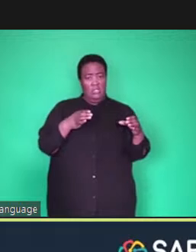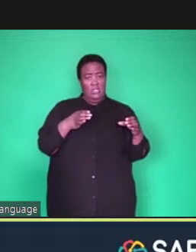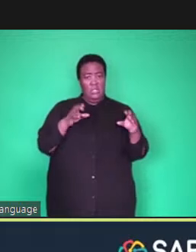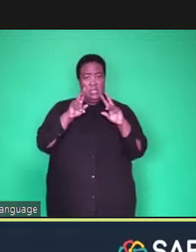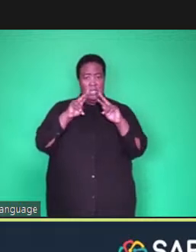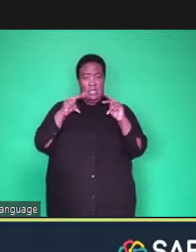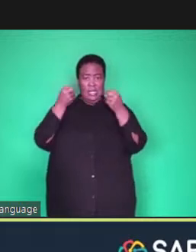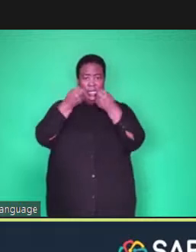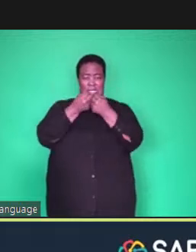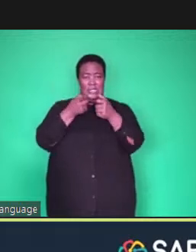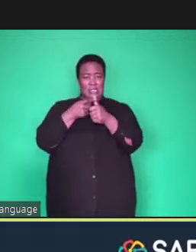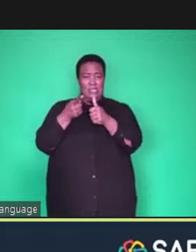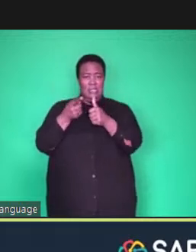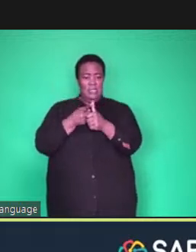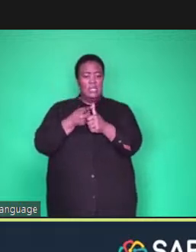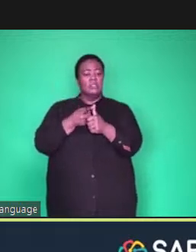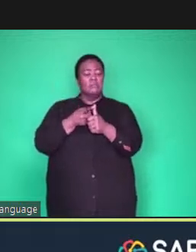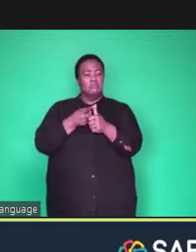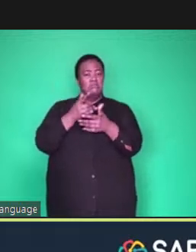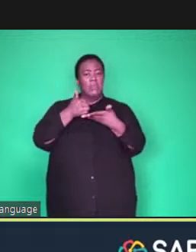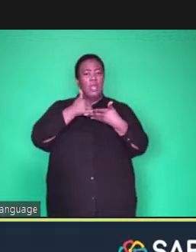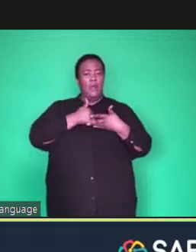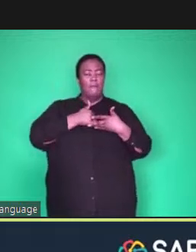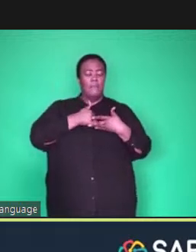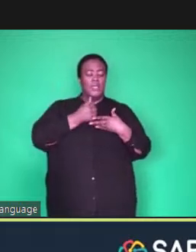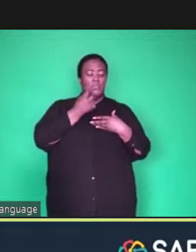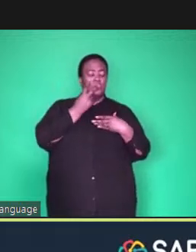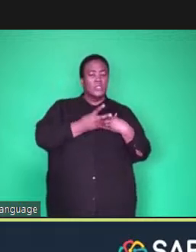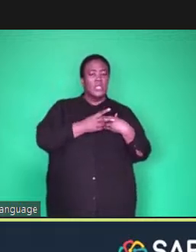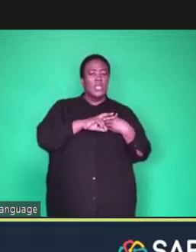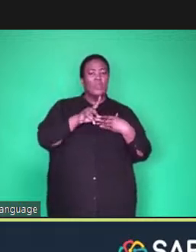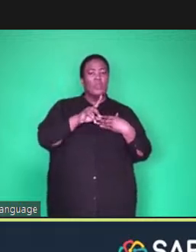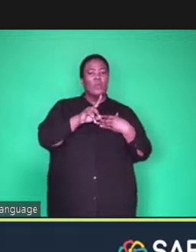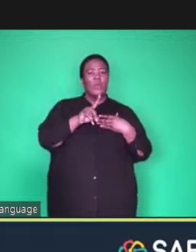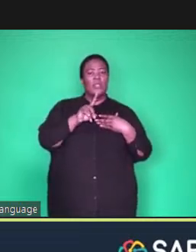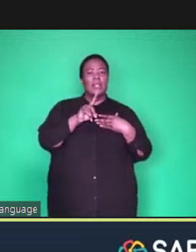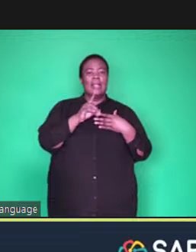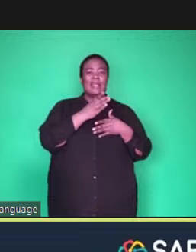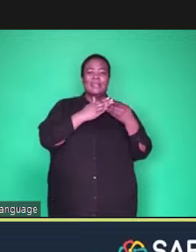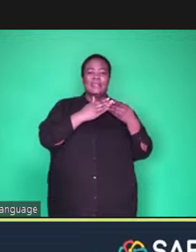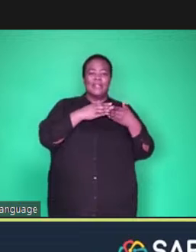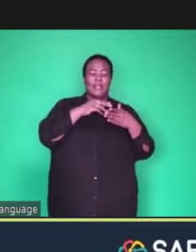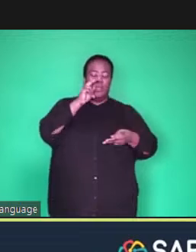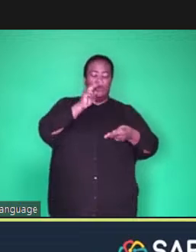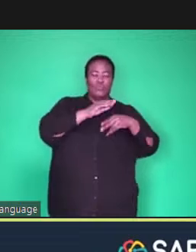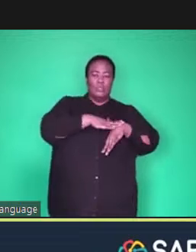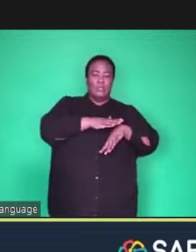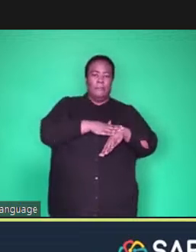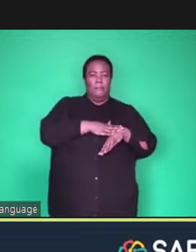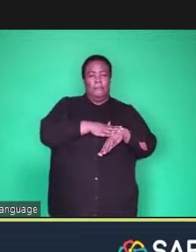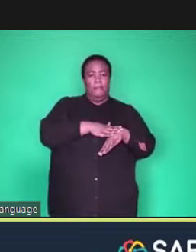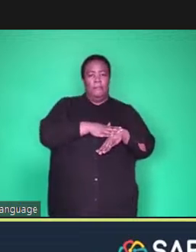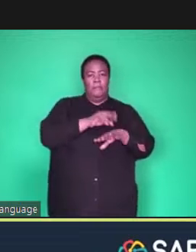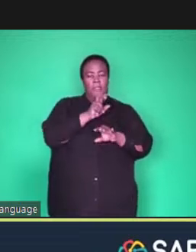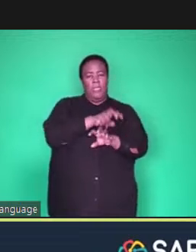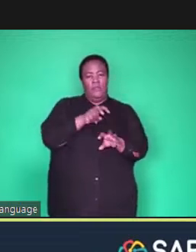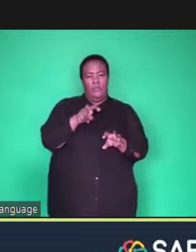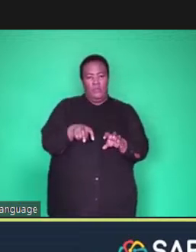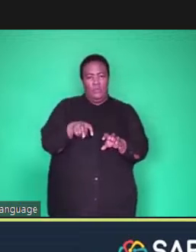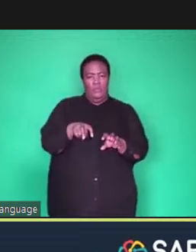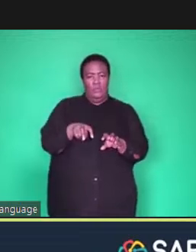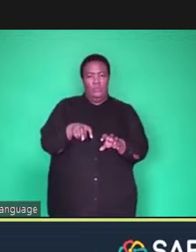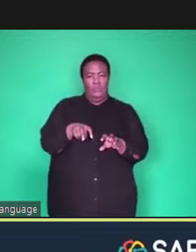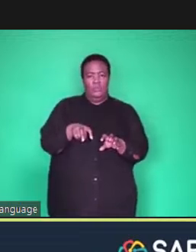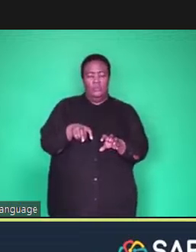census, enabling us to look at what Dori was calling temporary migration, the translocal phenomenon